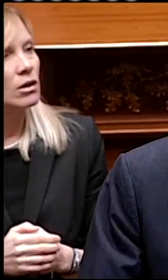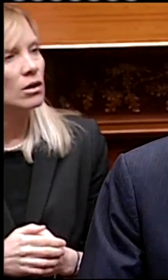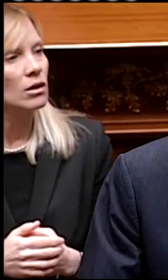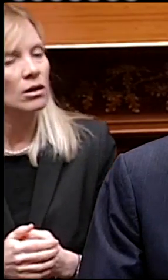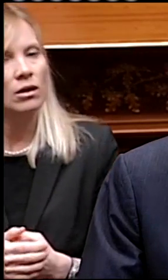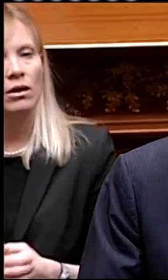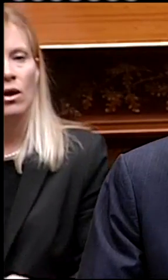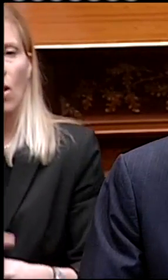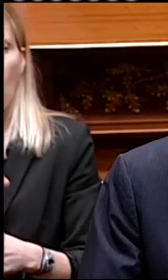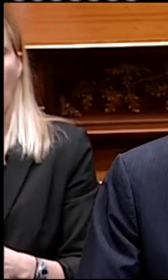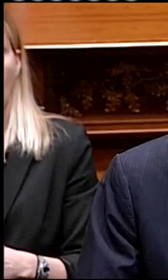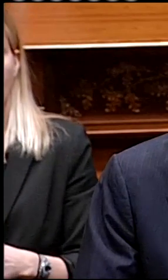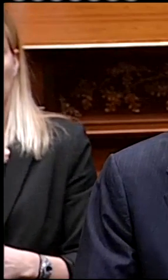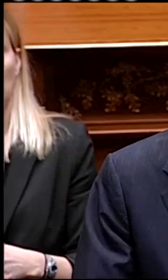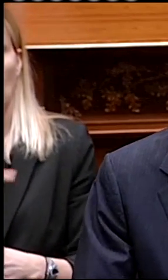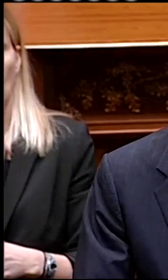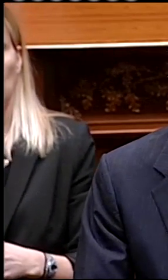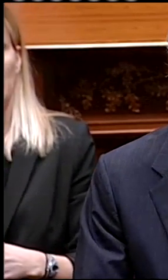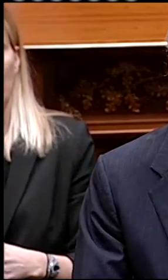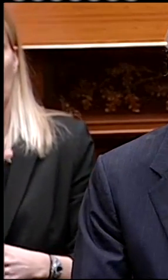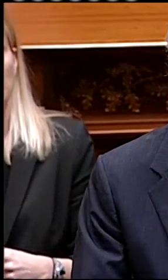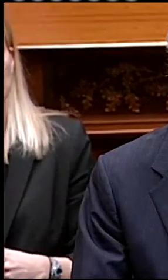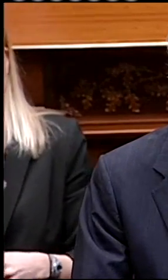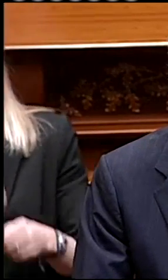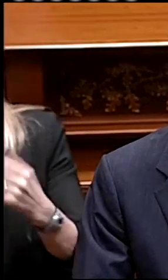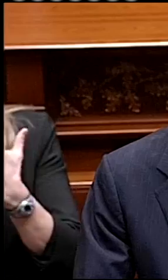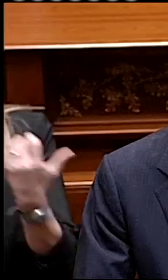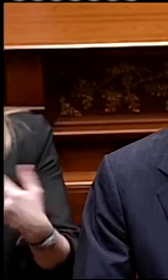Onesimo Gutierrez is in the gallery today.